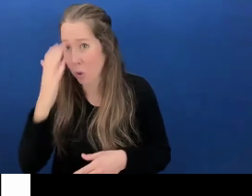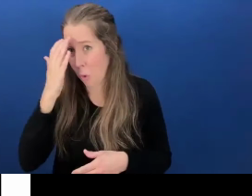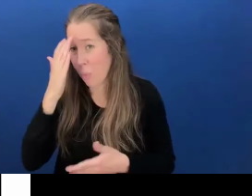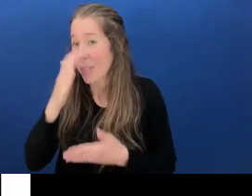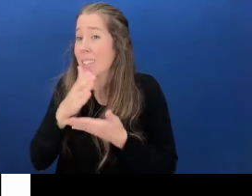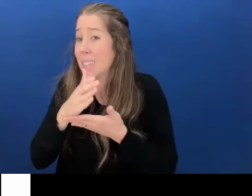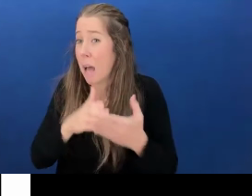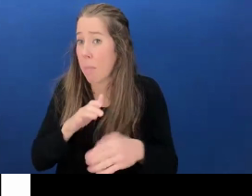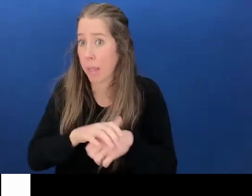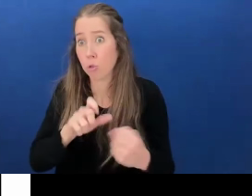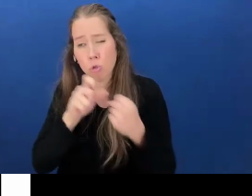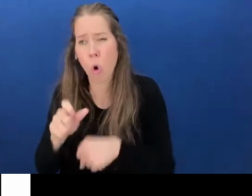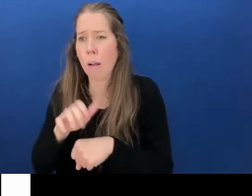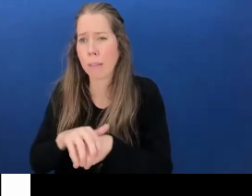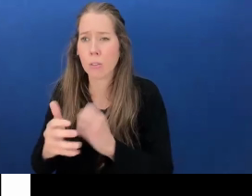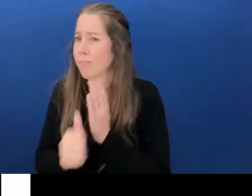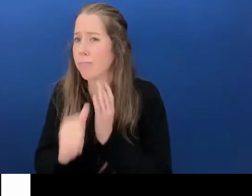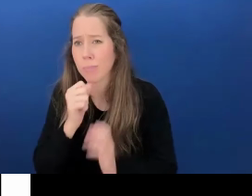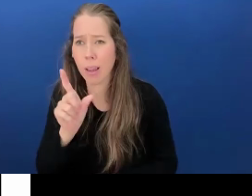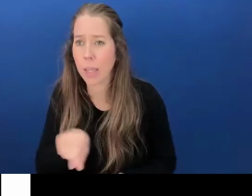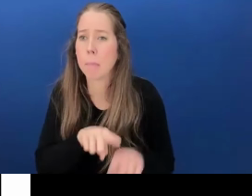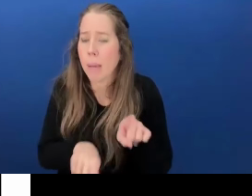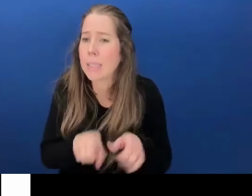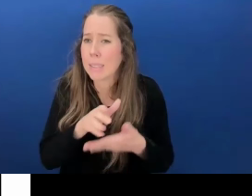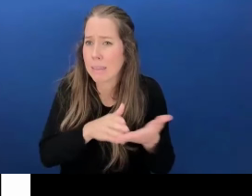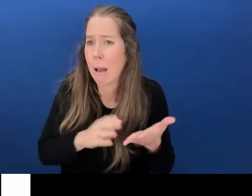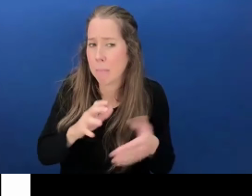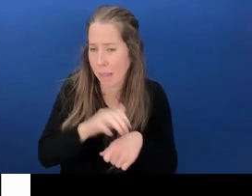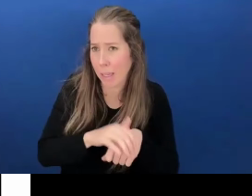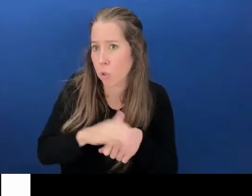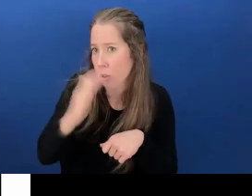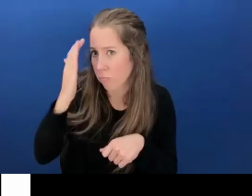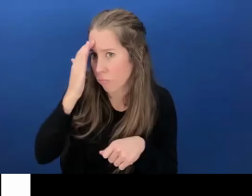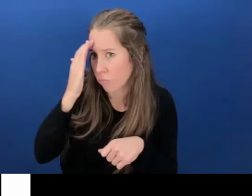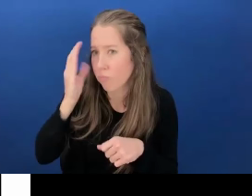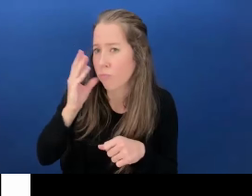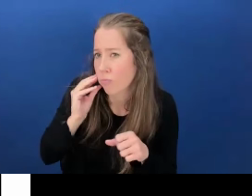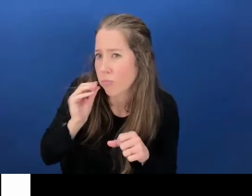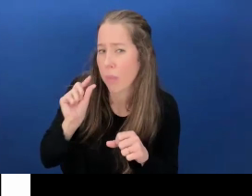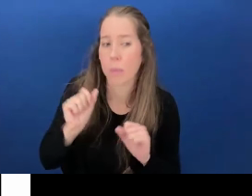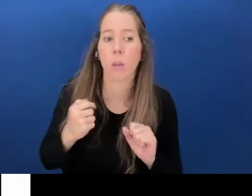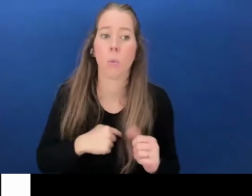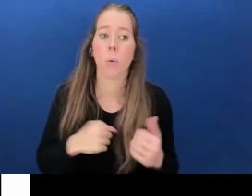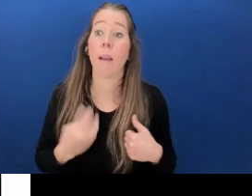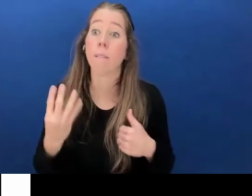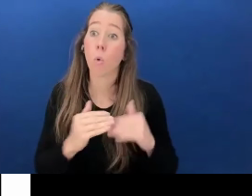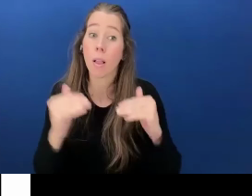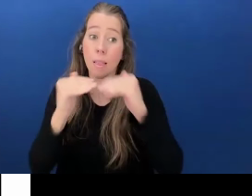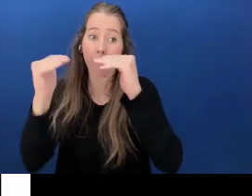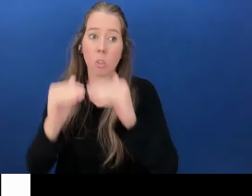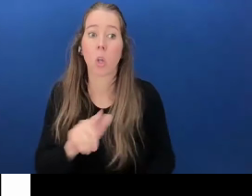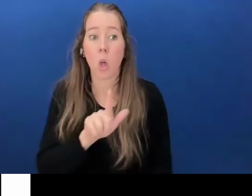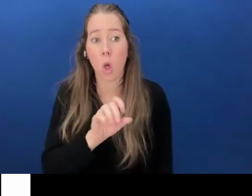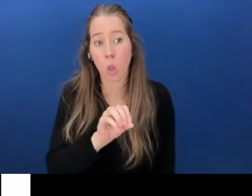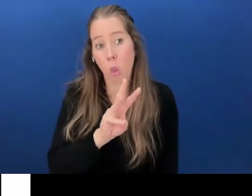doesn't have to be strong, but they need to have some English familiarity. We have the 4 levels ranging from low intermediate all the way